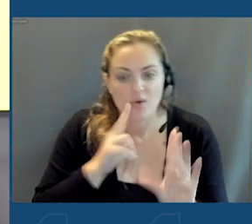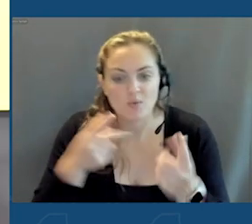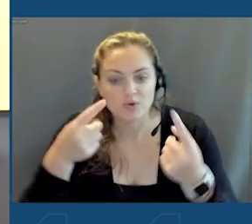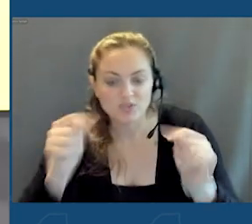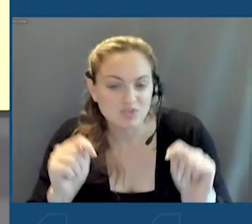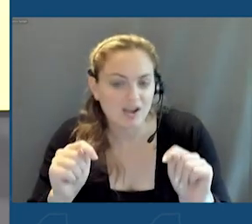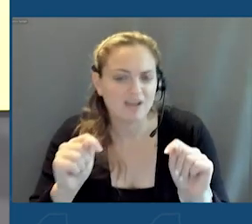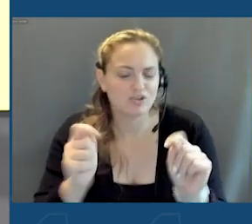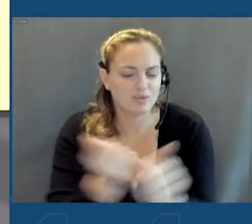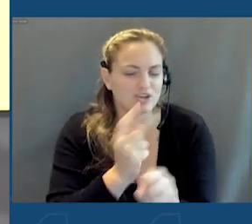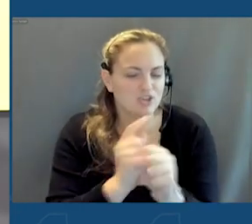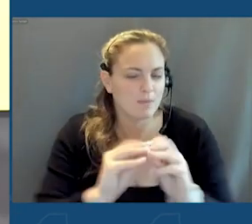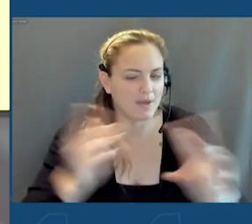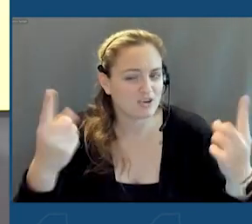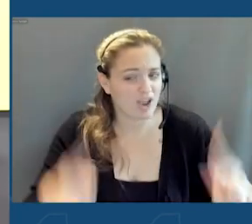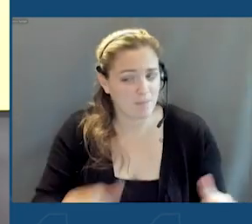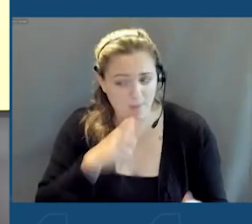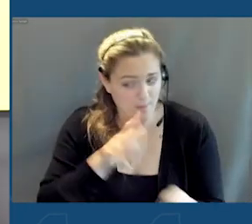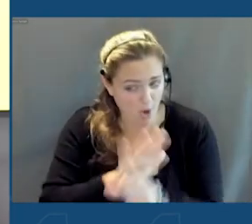magic happen. No promises, though, okay?